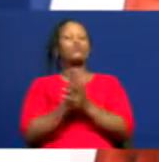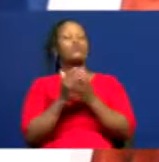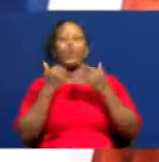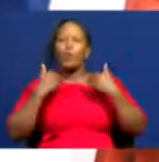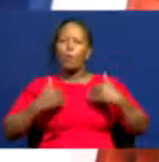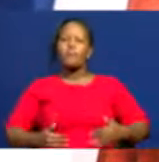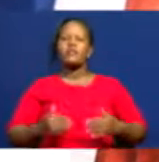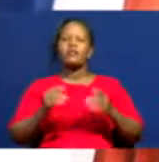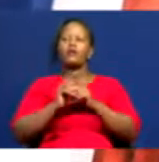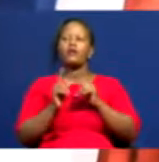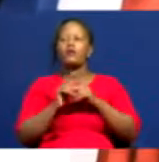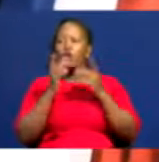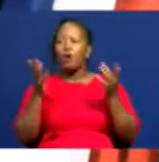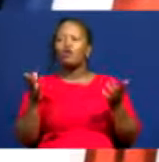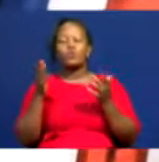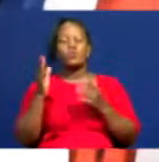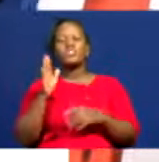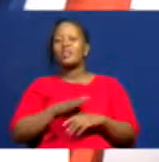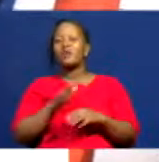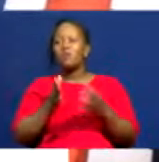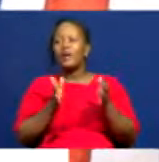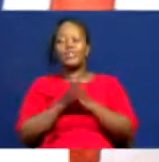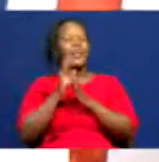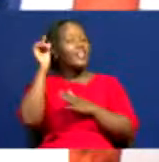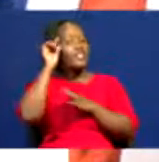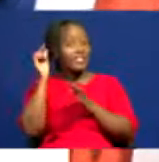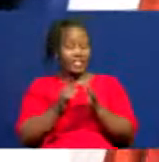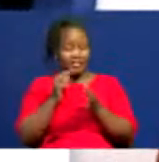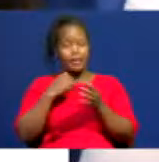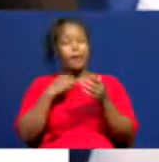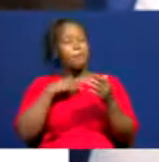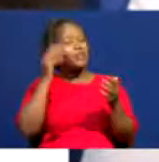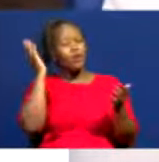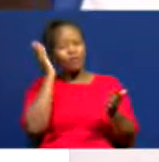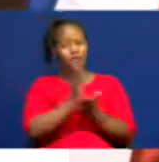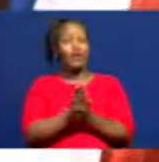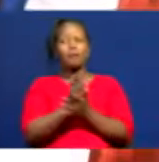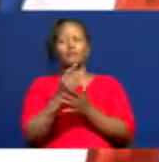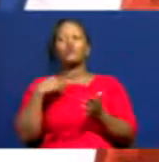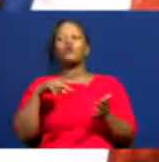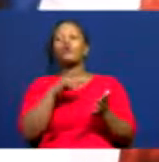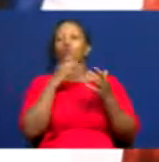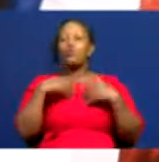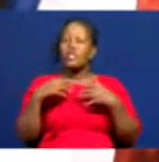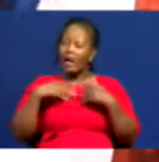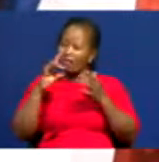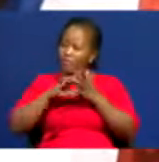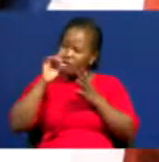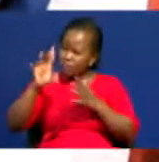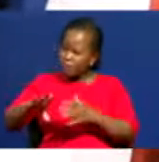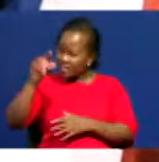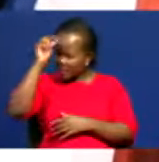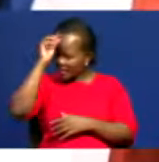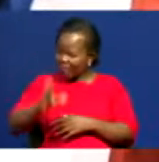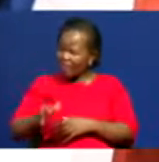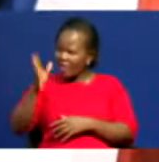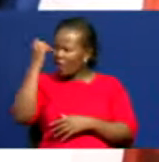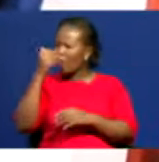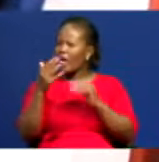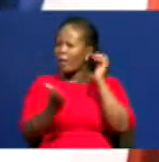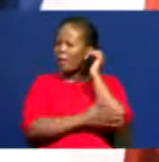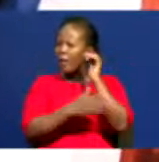person of agenda, I want to confirm that we have impeached Kawira Mwangaza because of